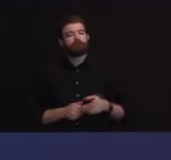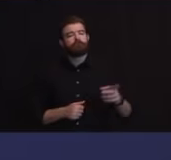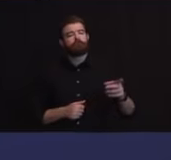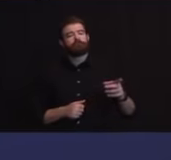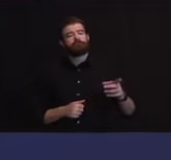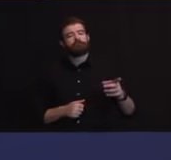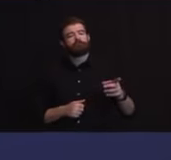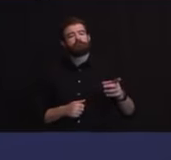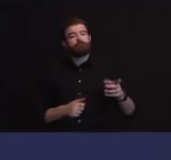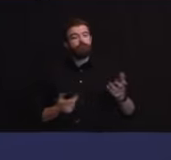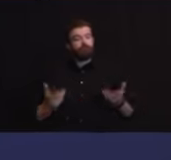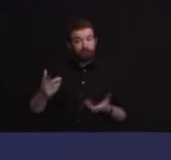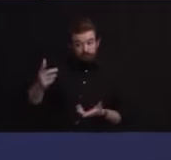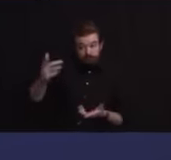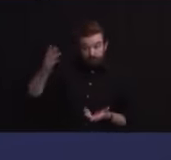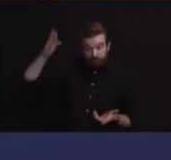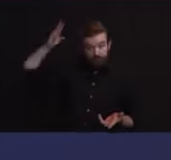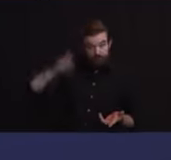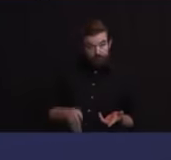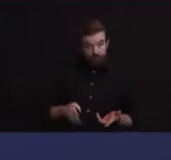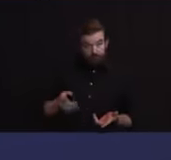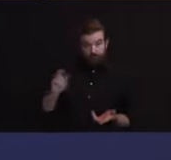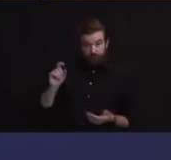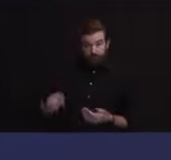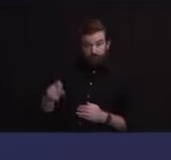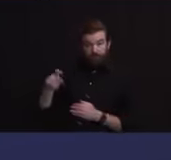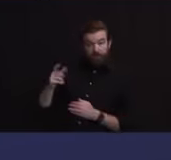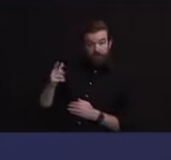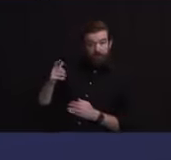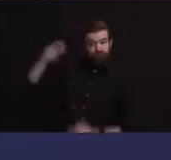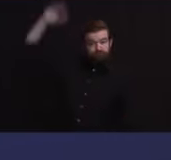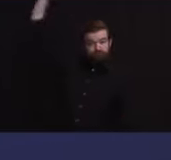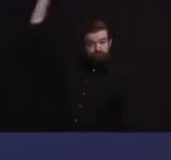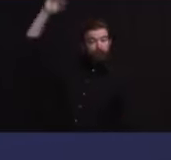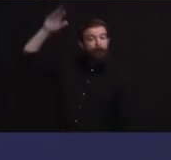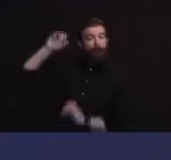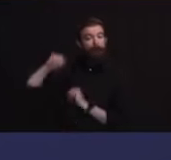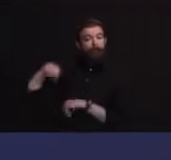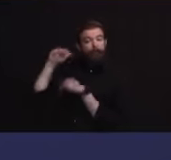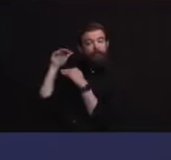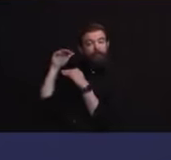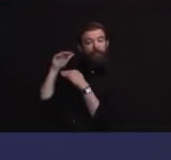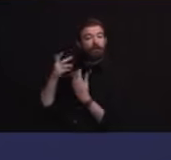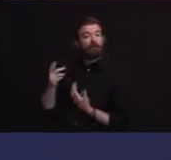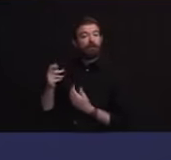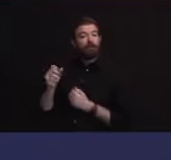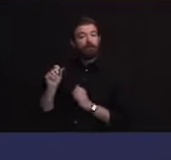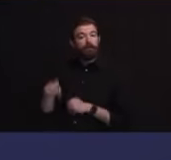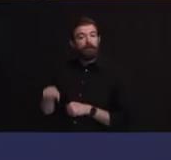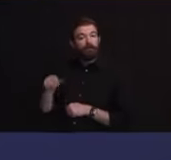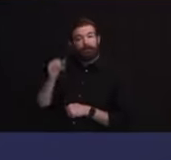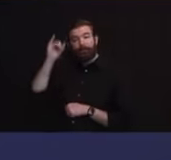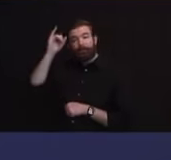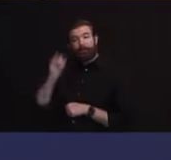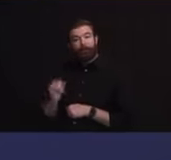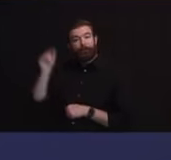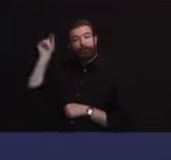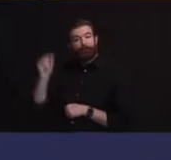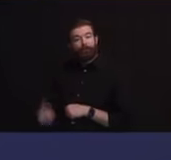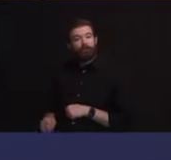inches high, or can any kind of partition be used? For instance, I've seen in some supermarkets, they're actually using shower